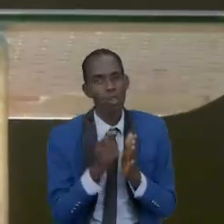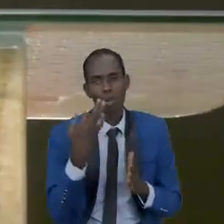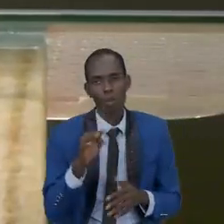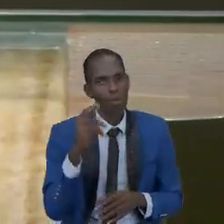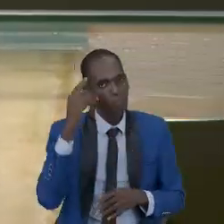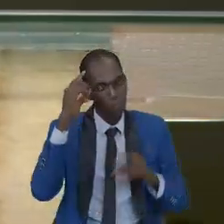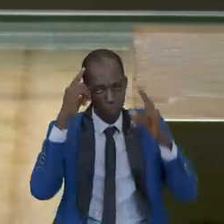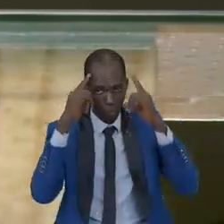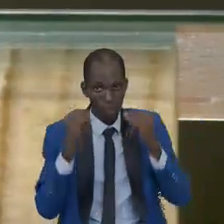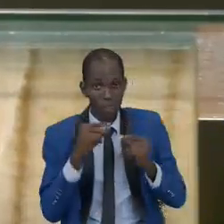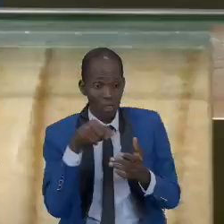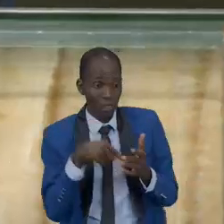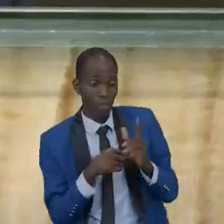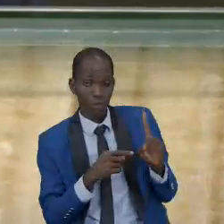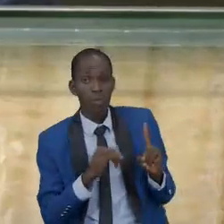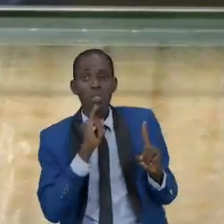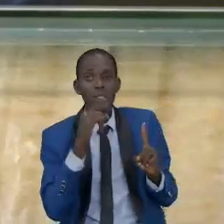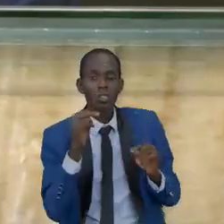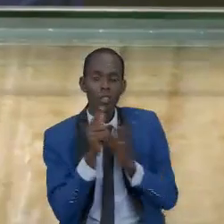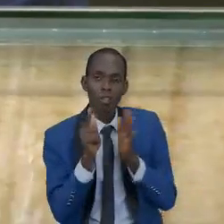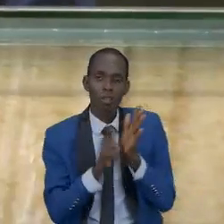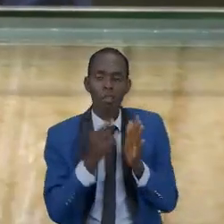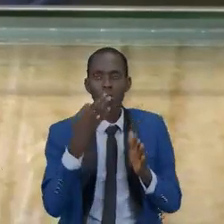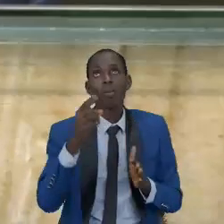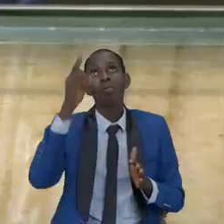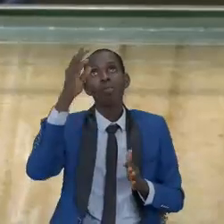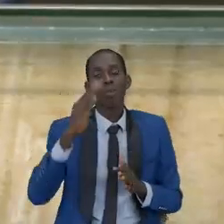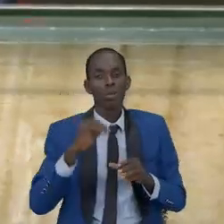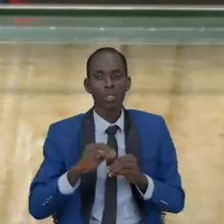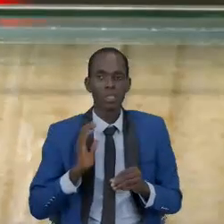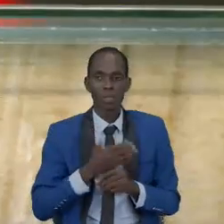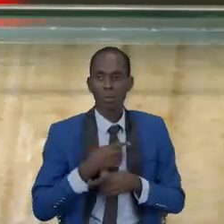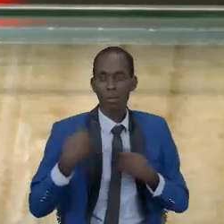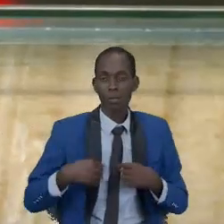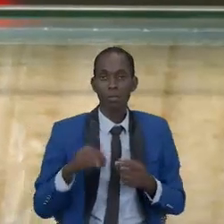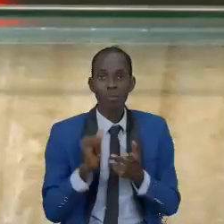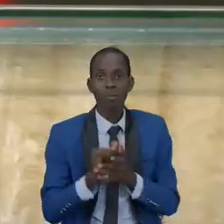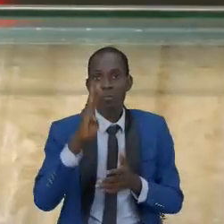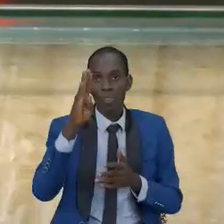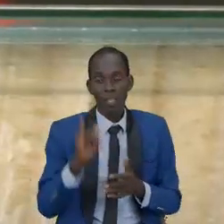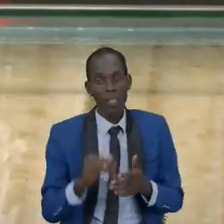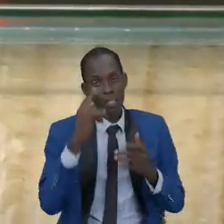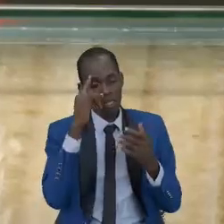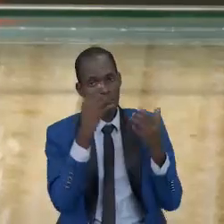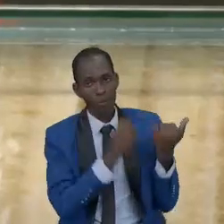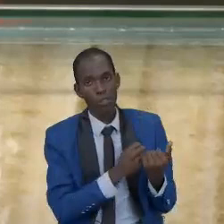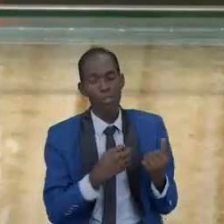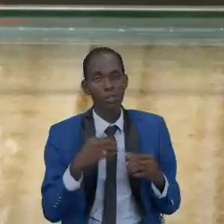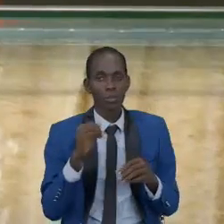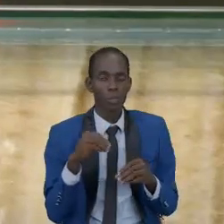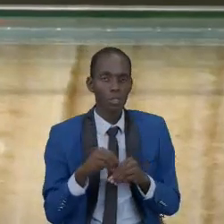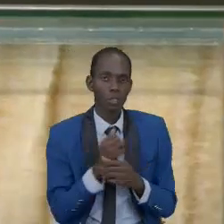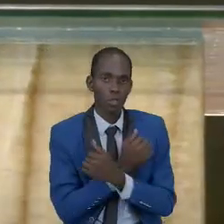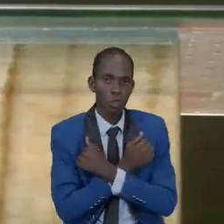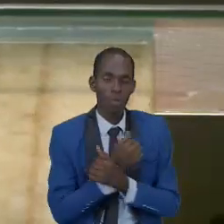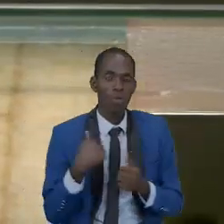one is the love of God in our heart, that by faith, by love, we serve